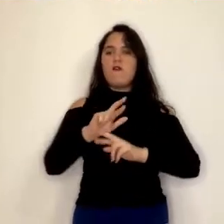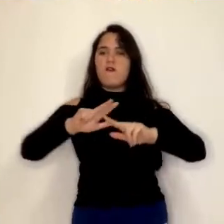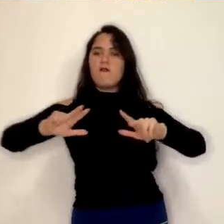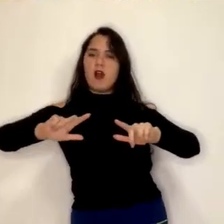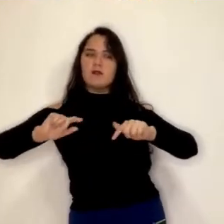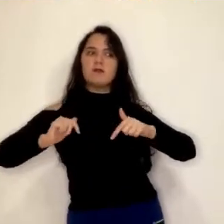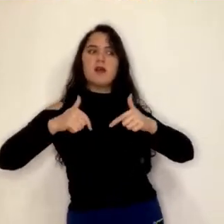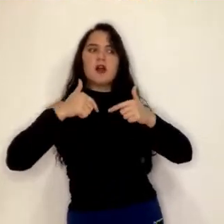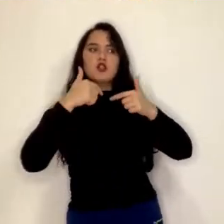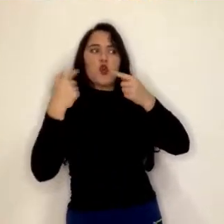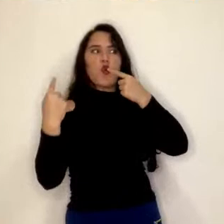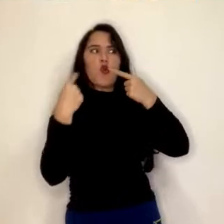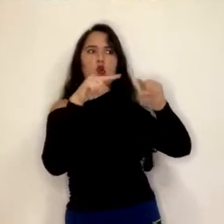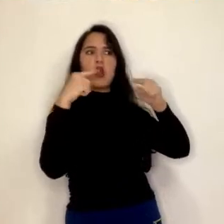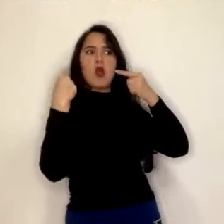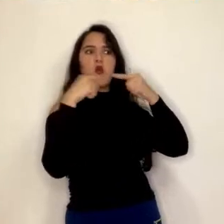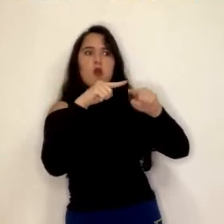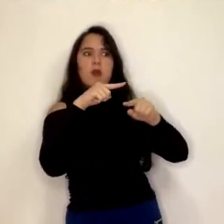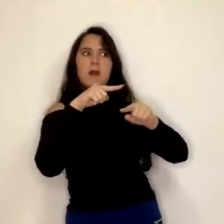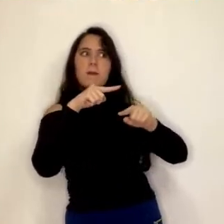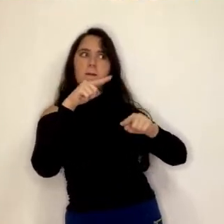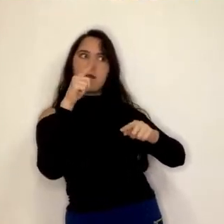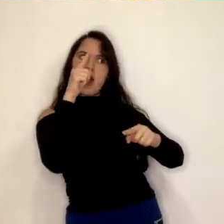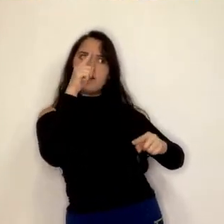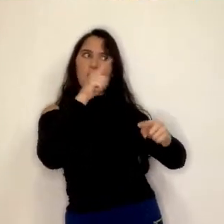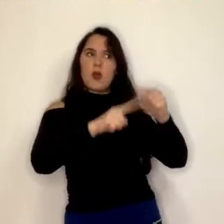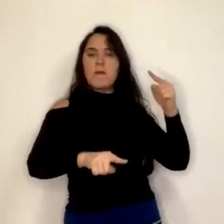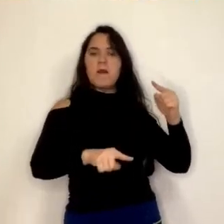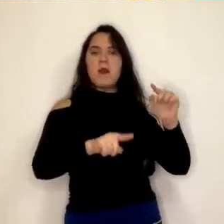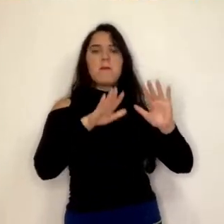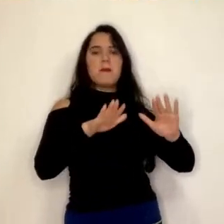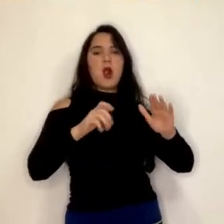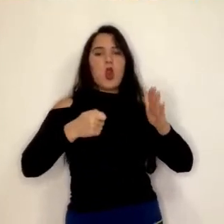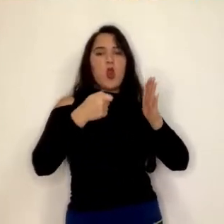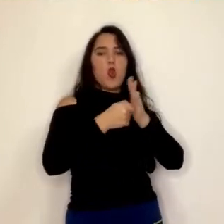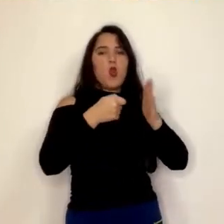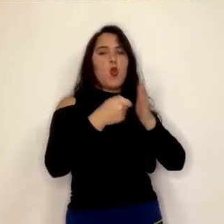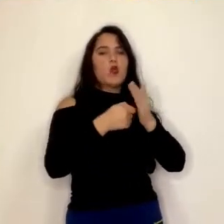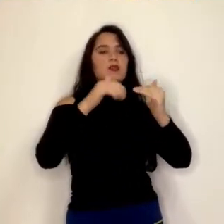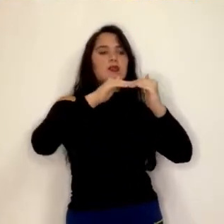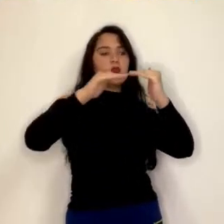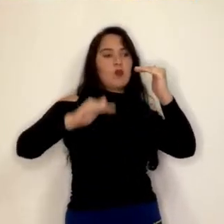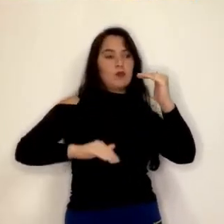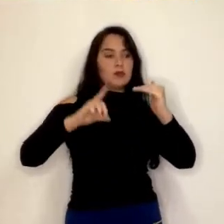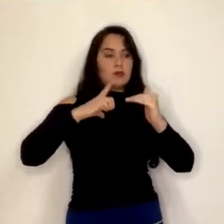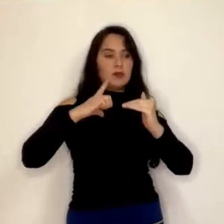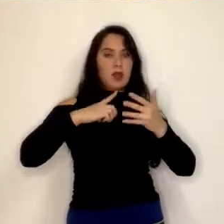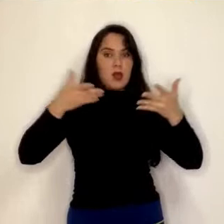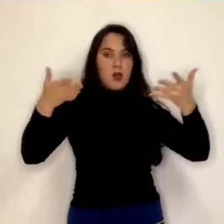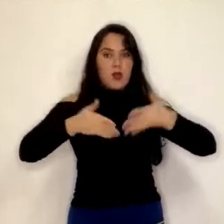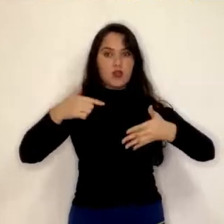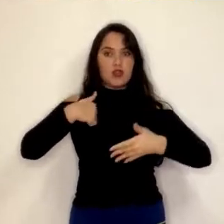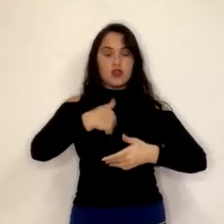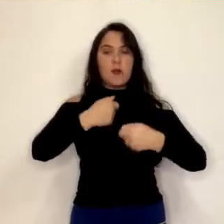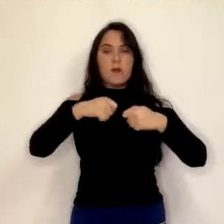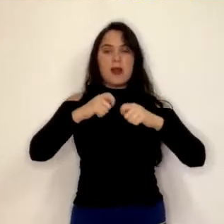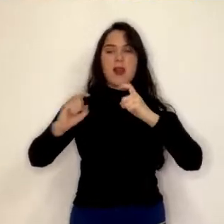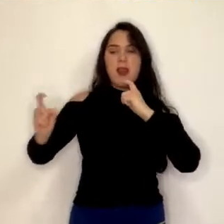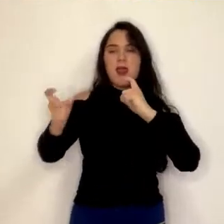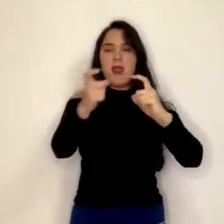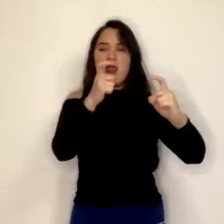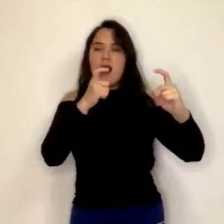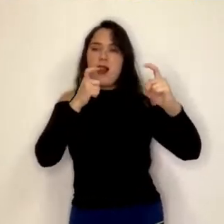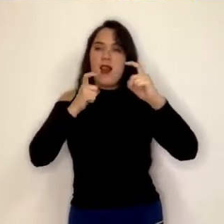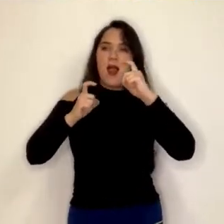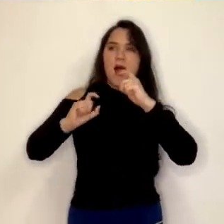is being made in order to prevent these authoritarian regimes, but the struggle is very unequal. At the moment, we